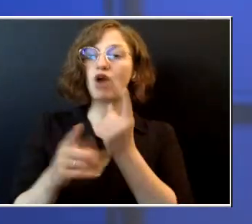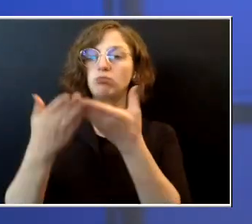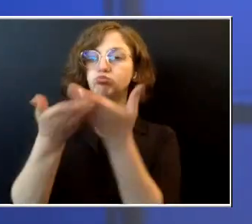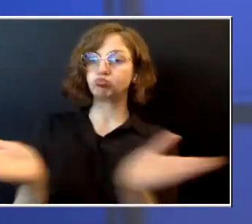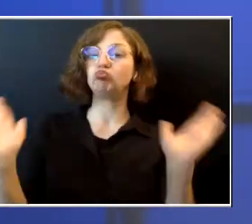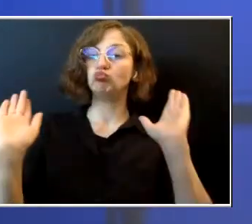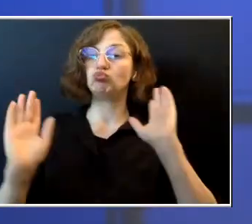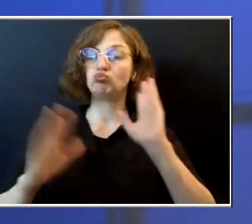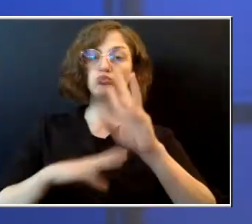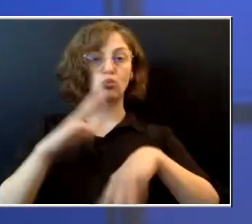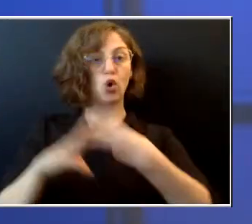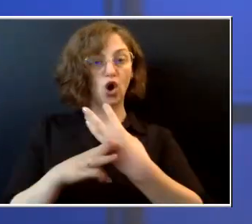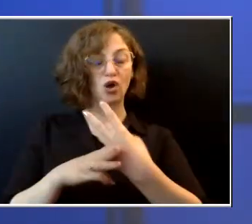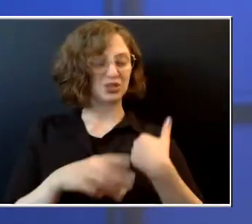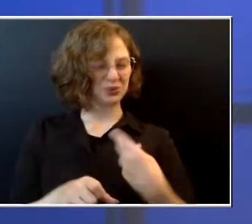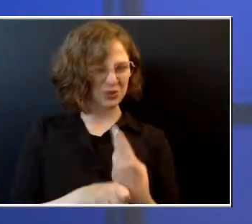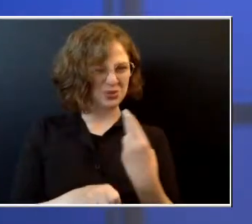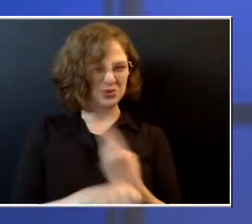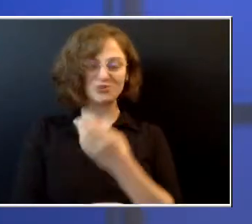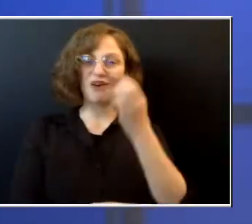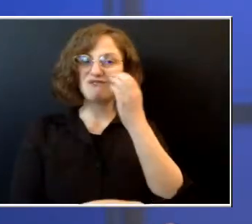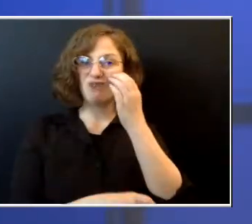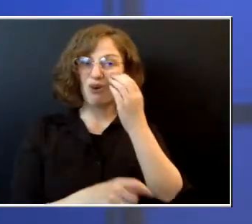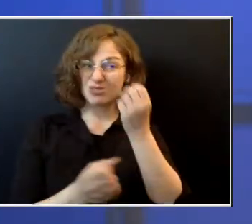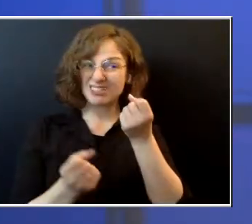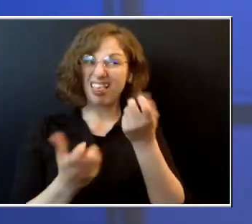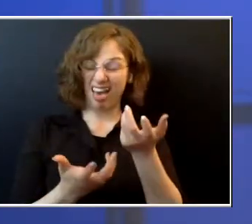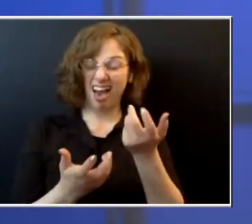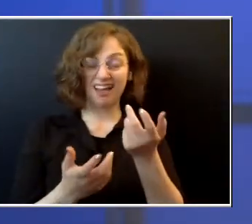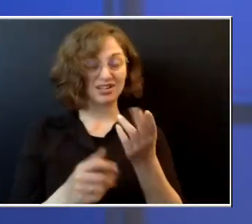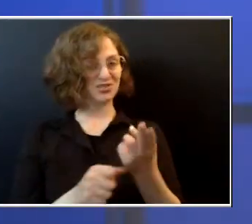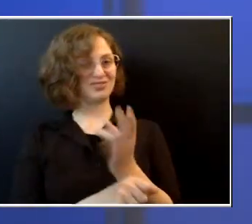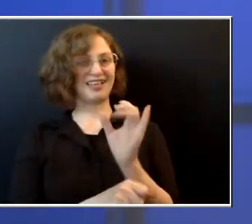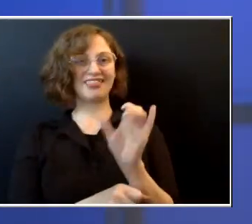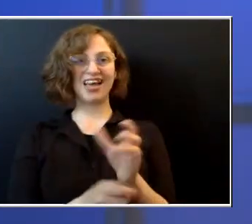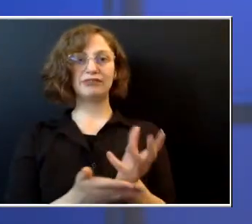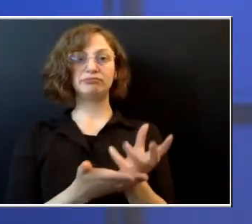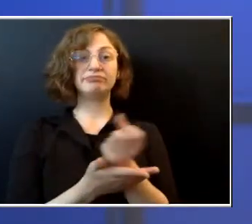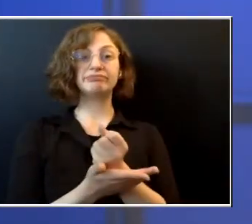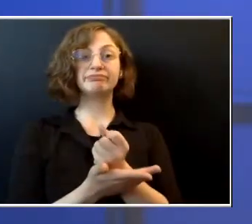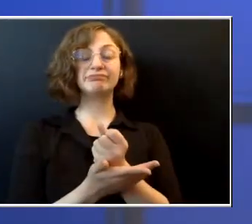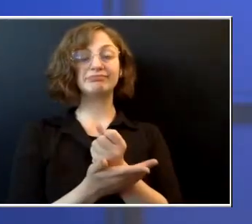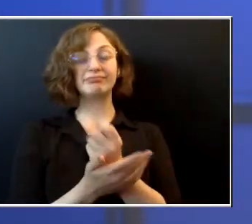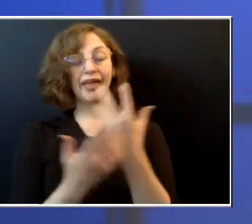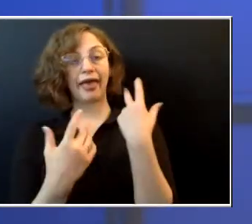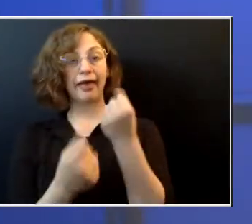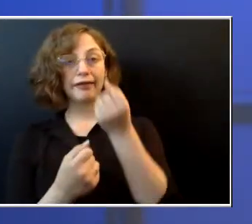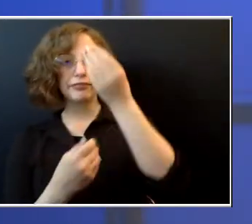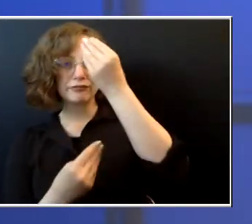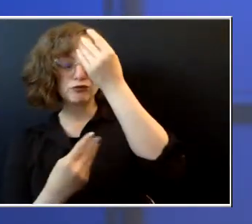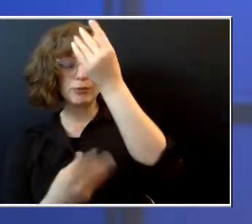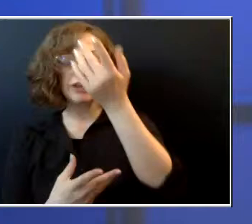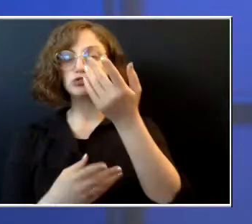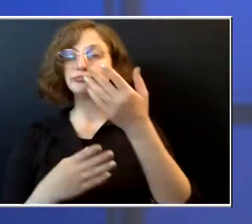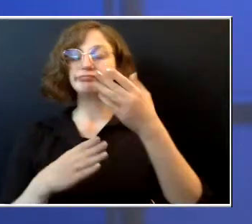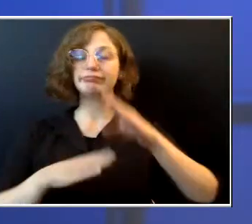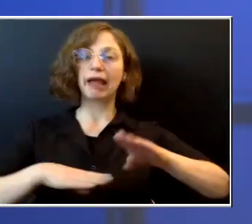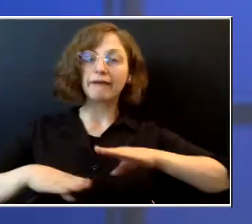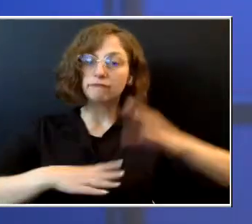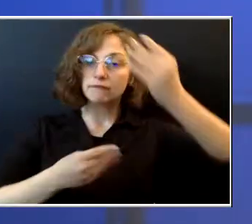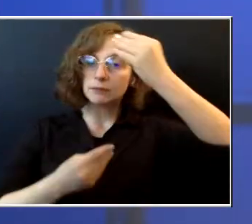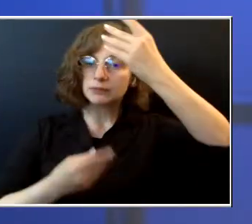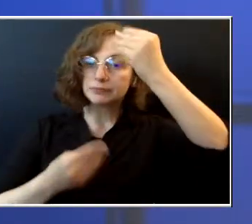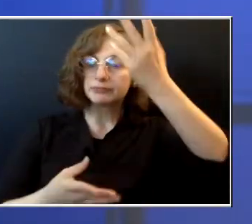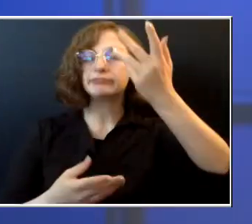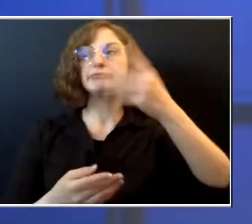using that as a sensor base to collect any type of health information, behavior information, and understand what people are doing in the real world. So